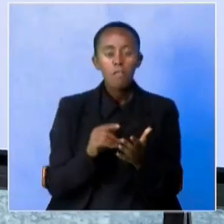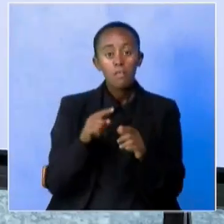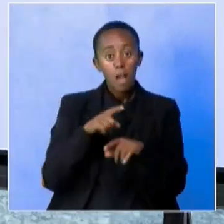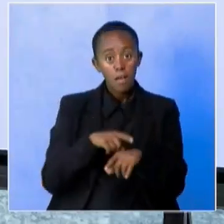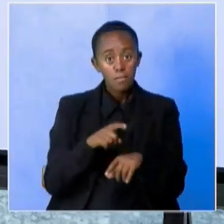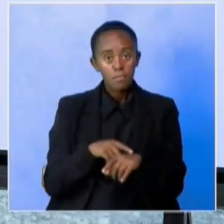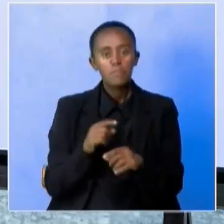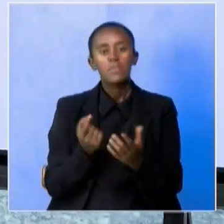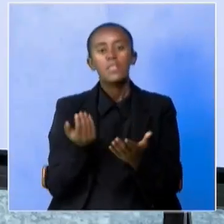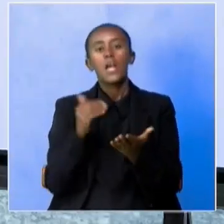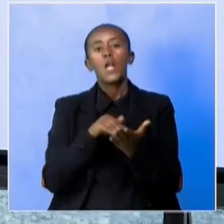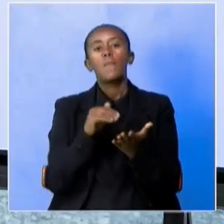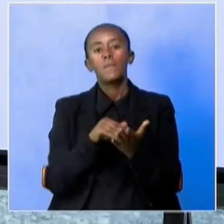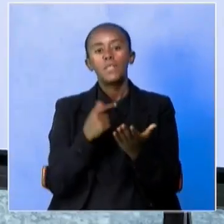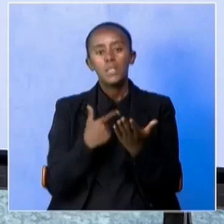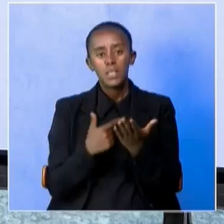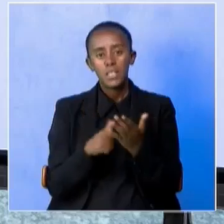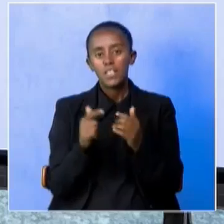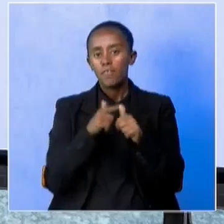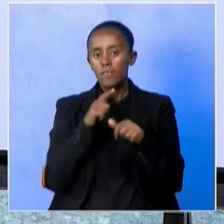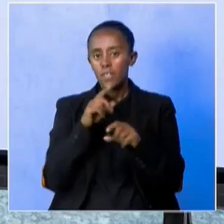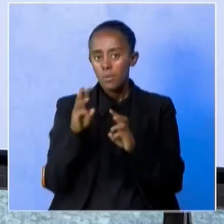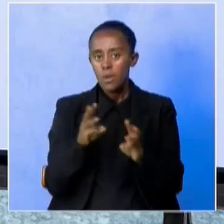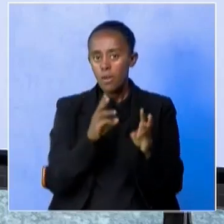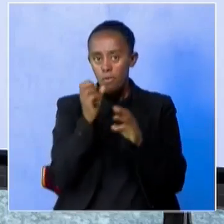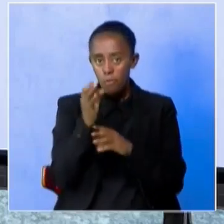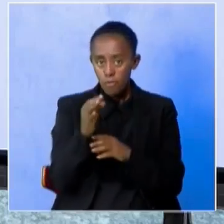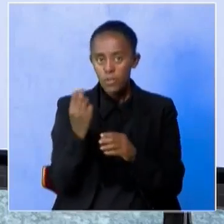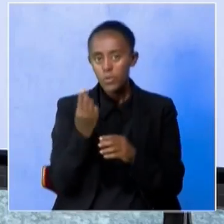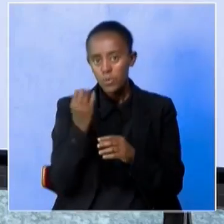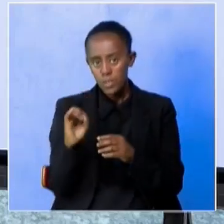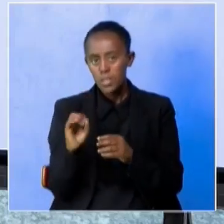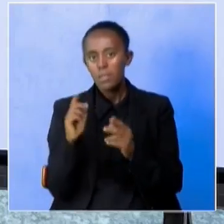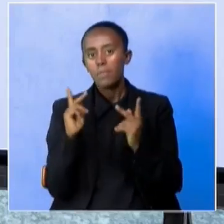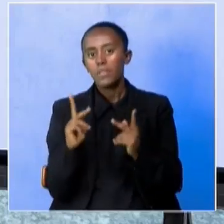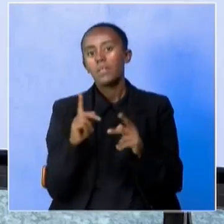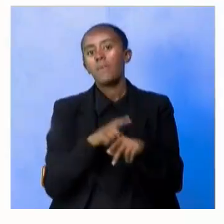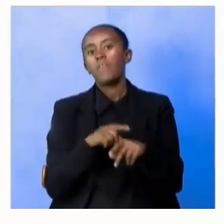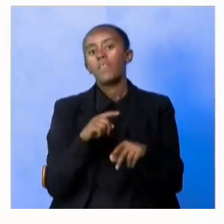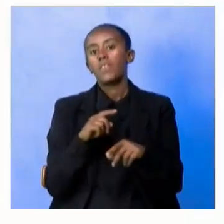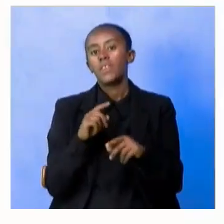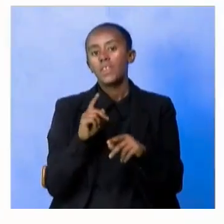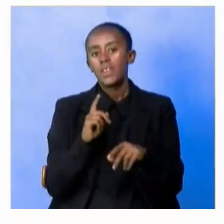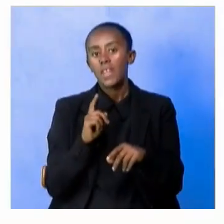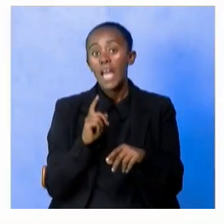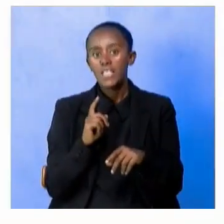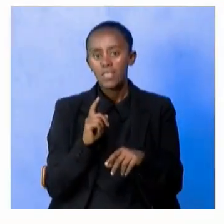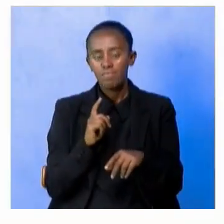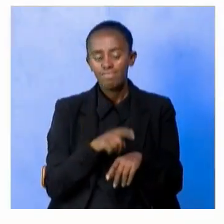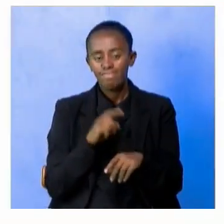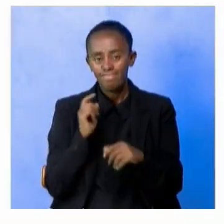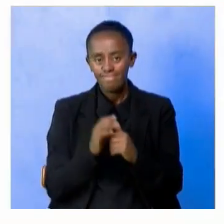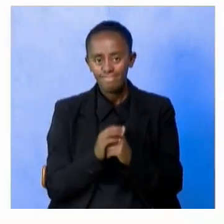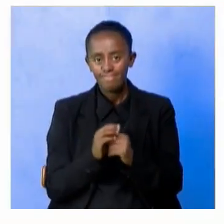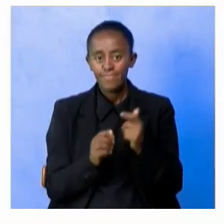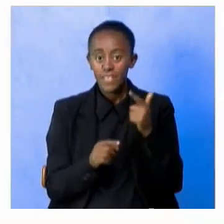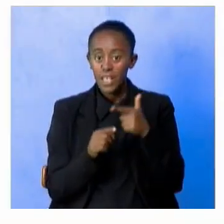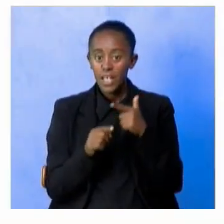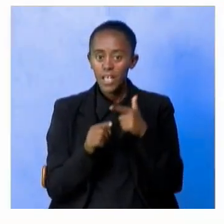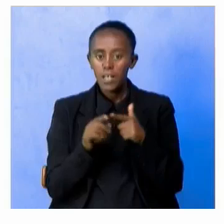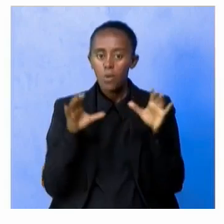us repetitions. This is the first way of using the present perfect. The second was completed